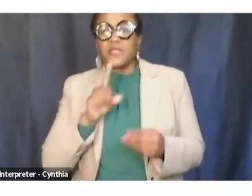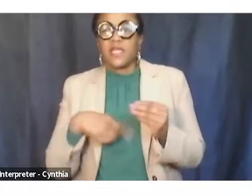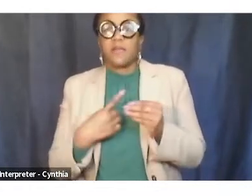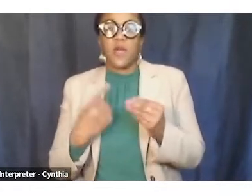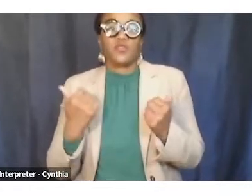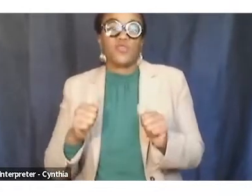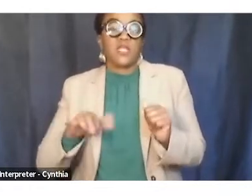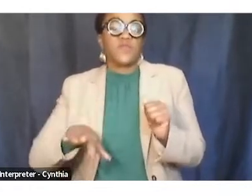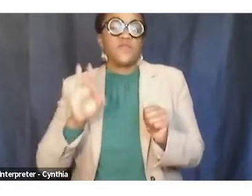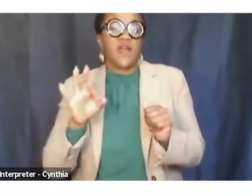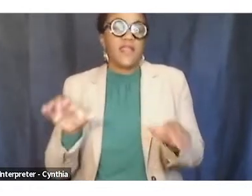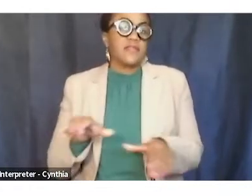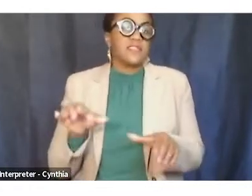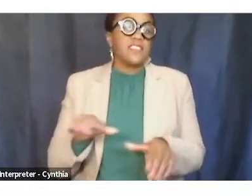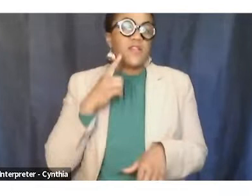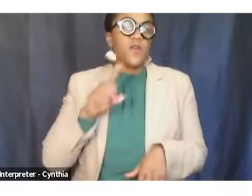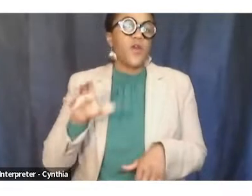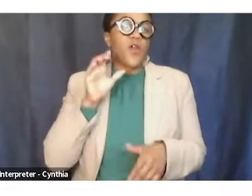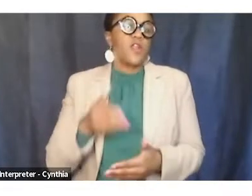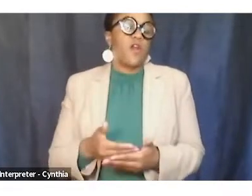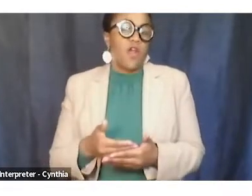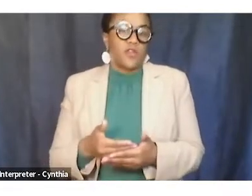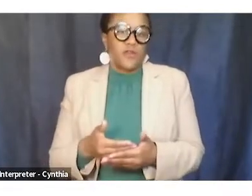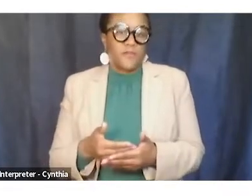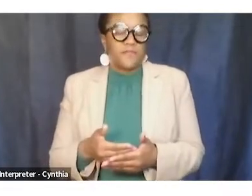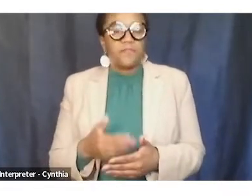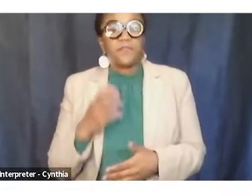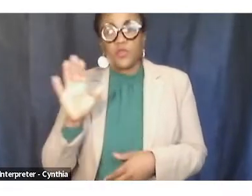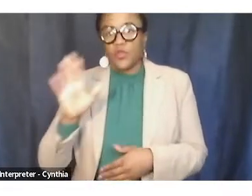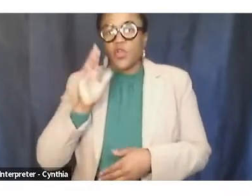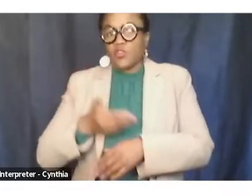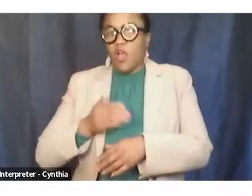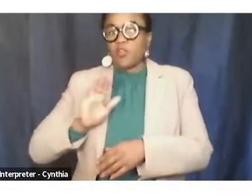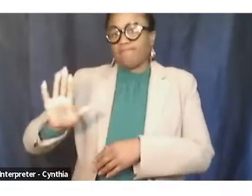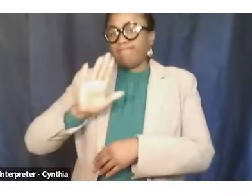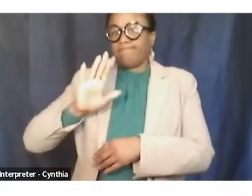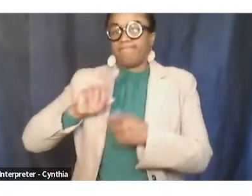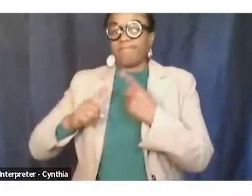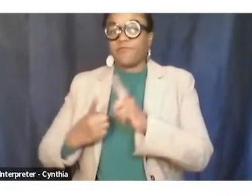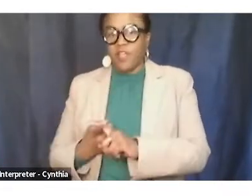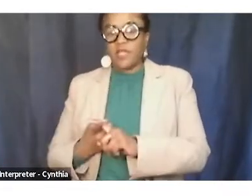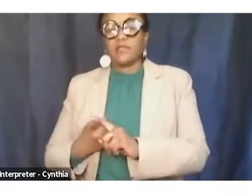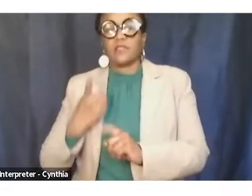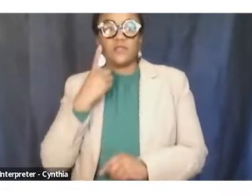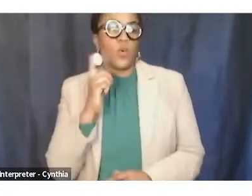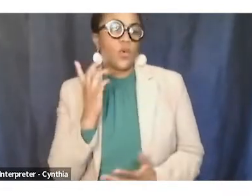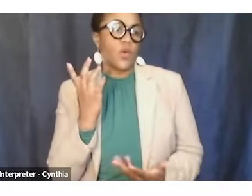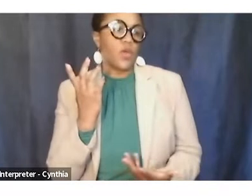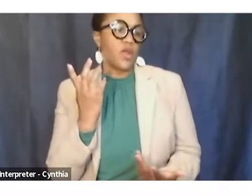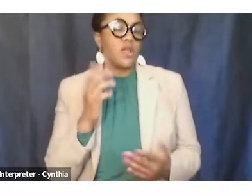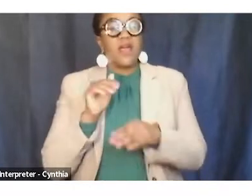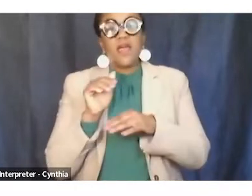trying to find activities for her daughter and her daughter's friends for a